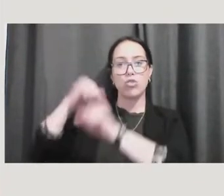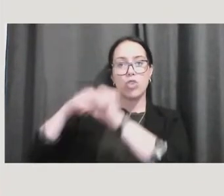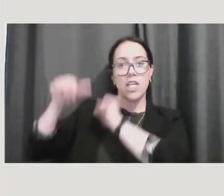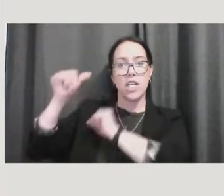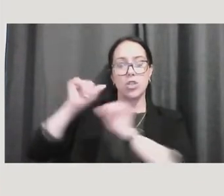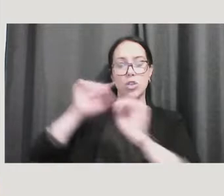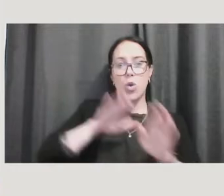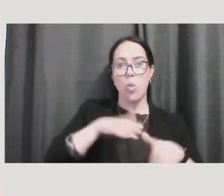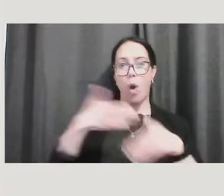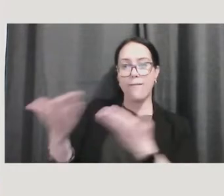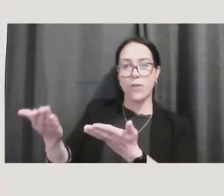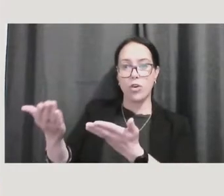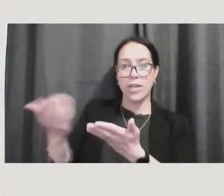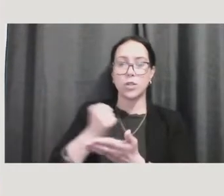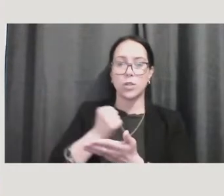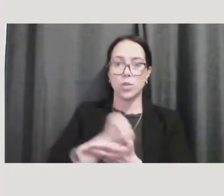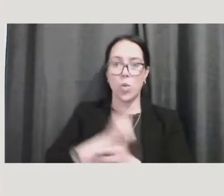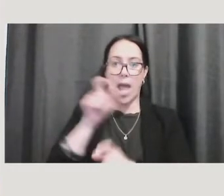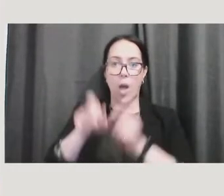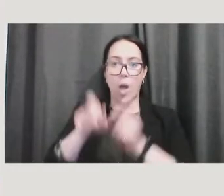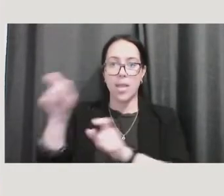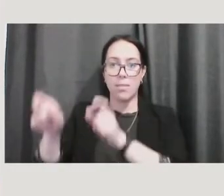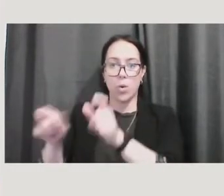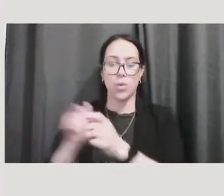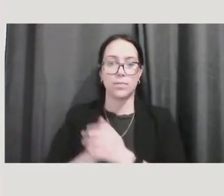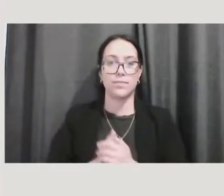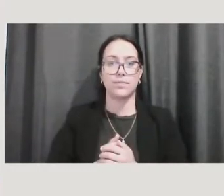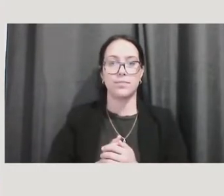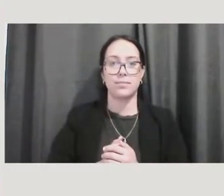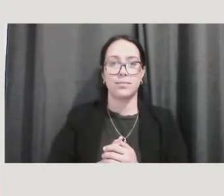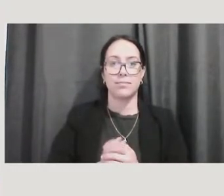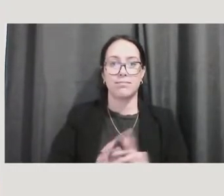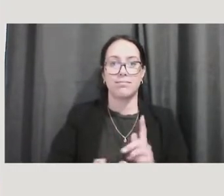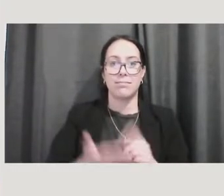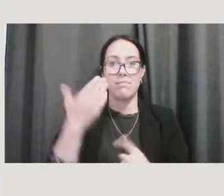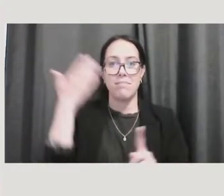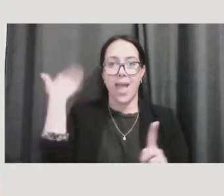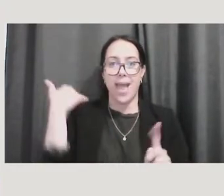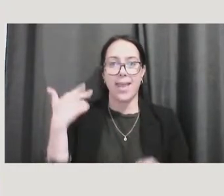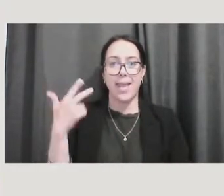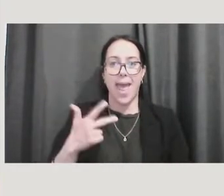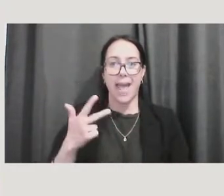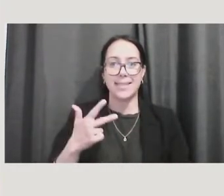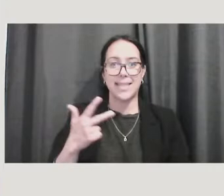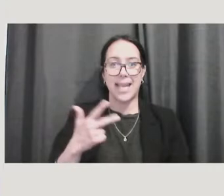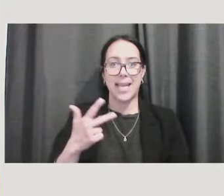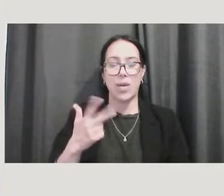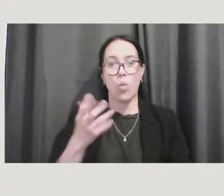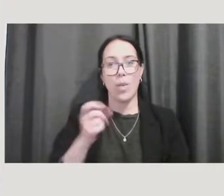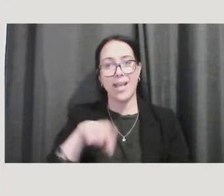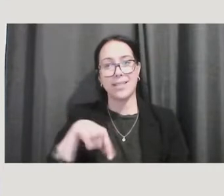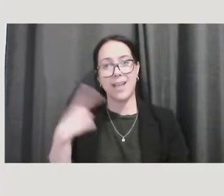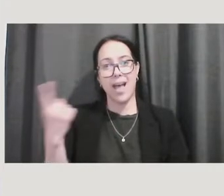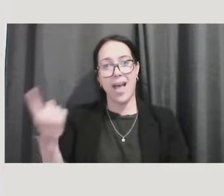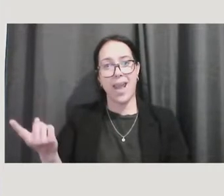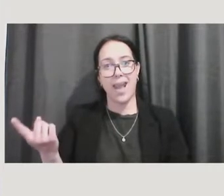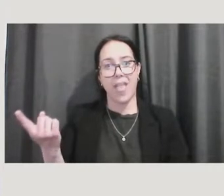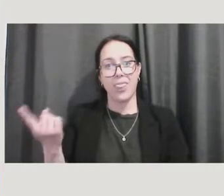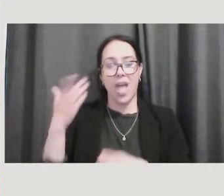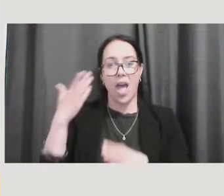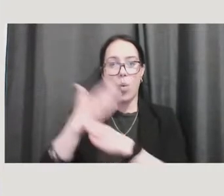and back in 18 we had another workshop and we